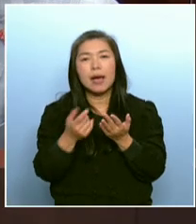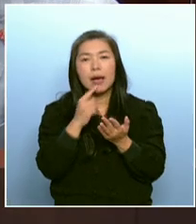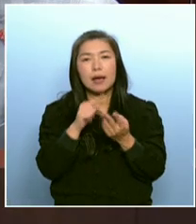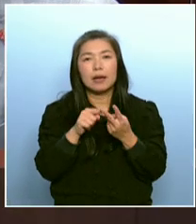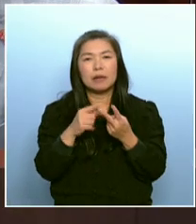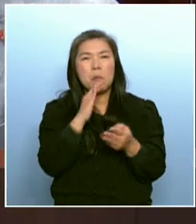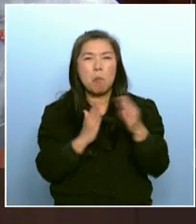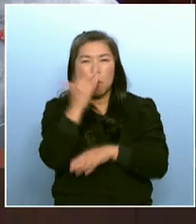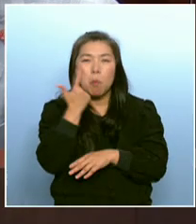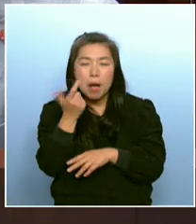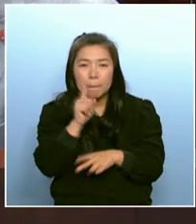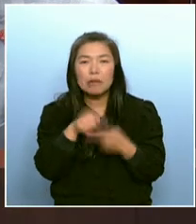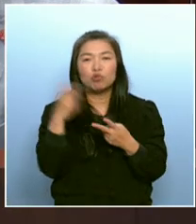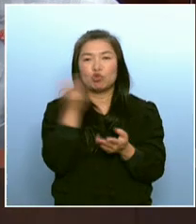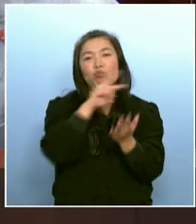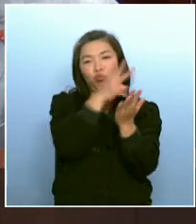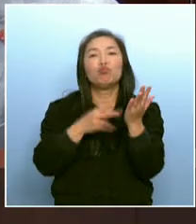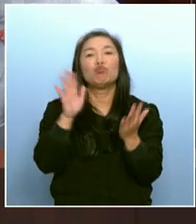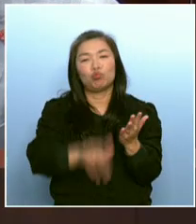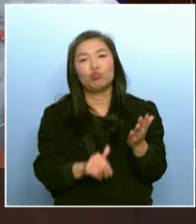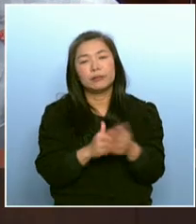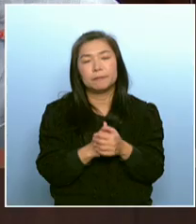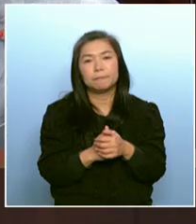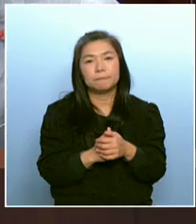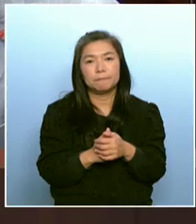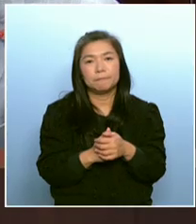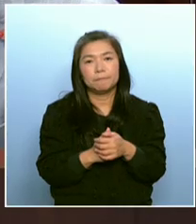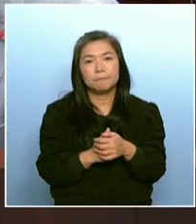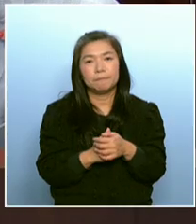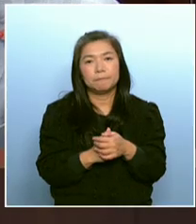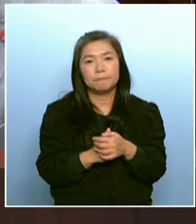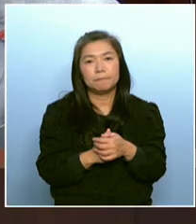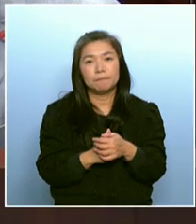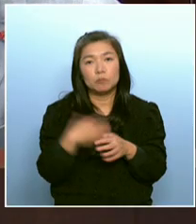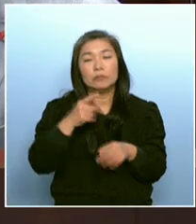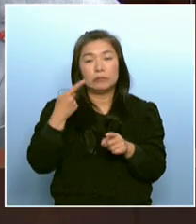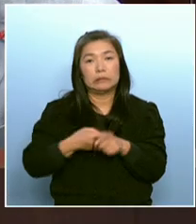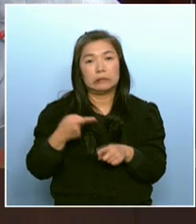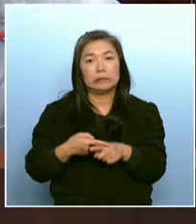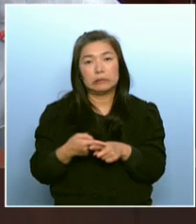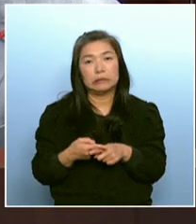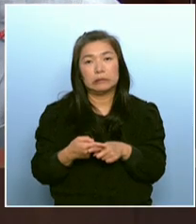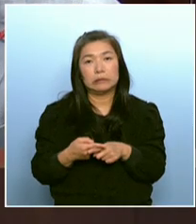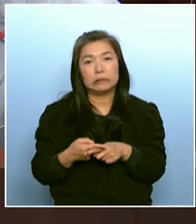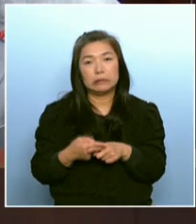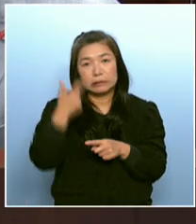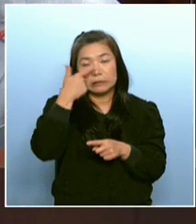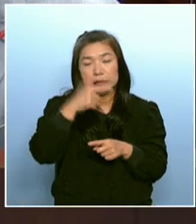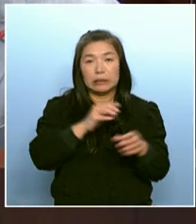we decide on whether there is adequate provision of facilities.